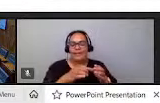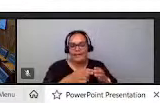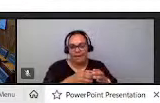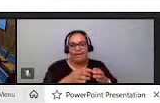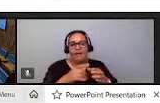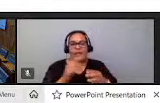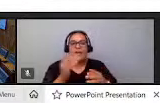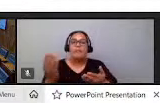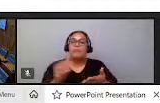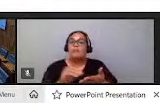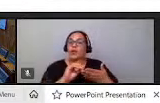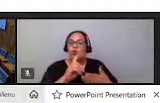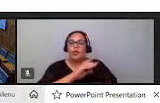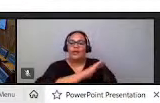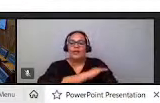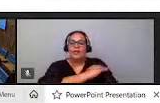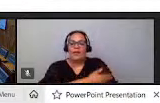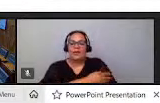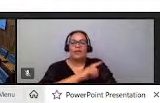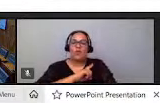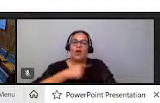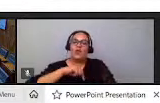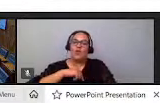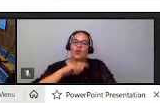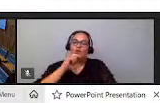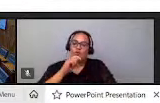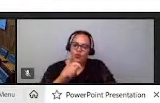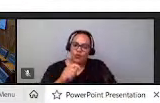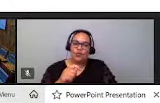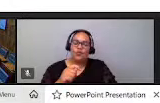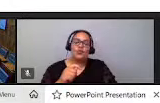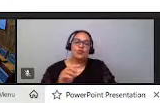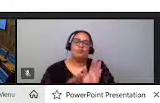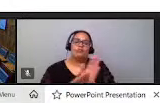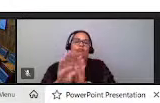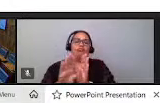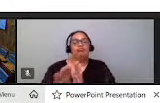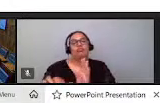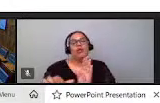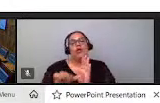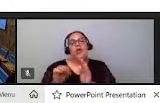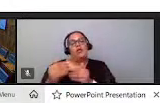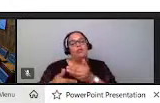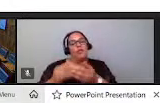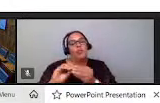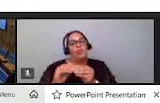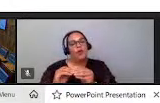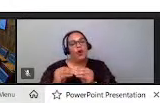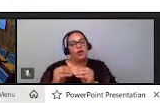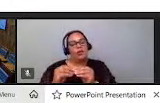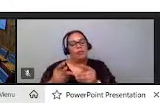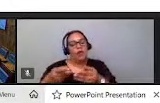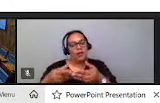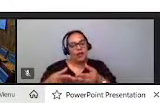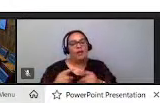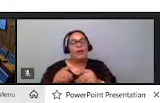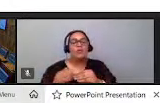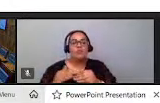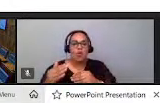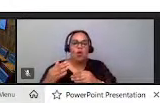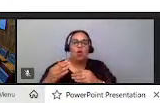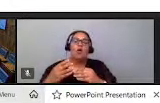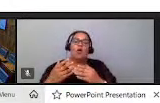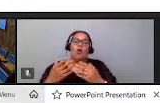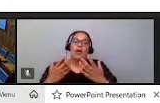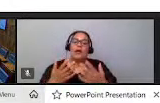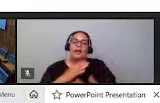in capacity so that we can actually um improve productivity but also provide more capacity to handle